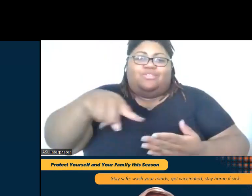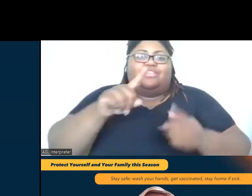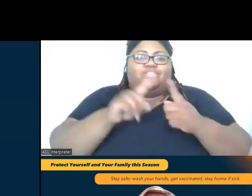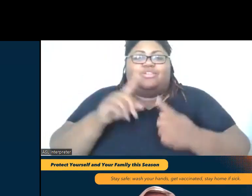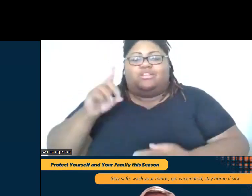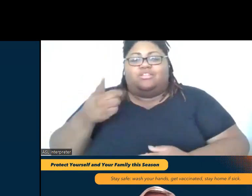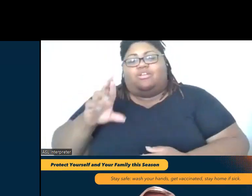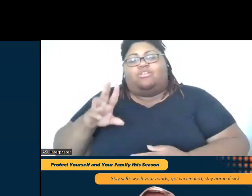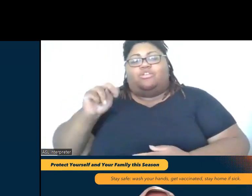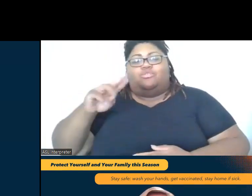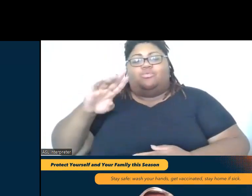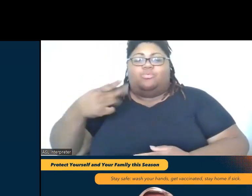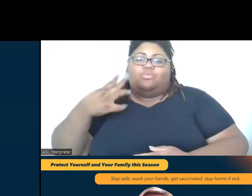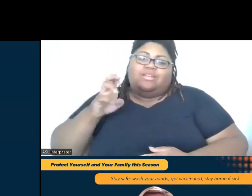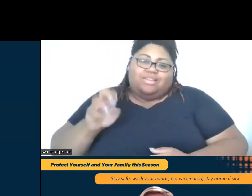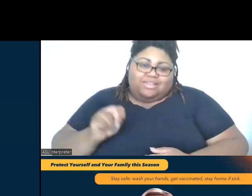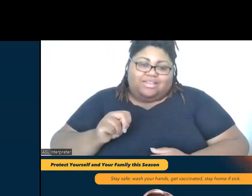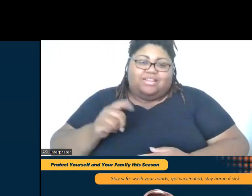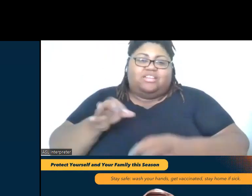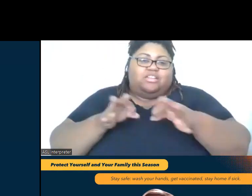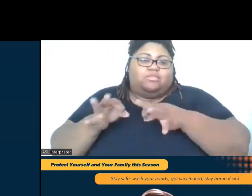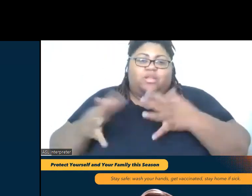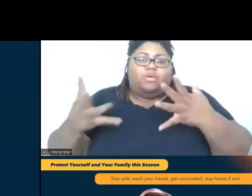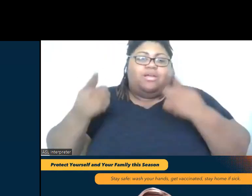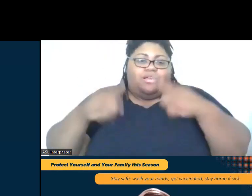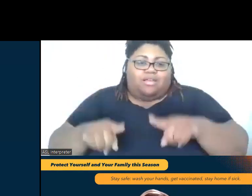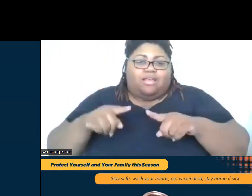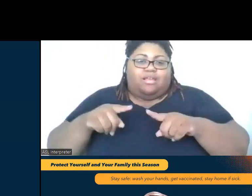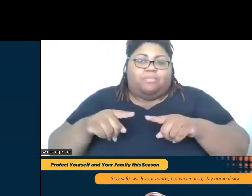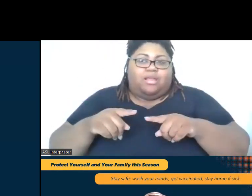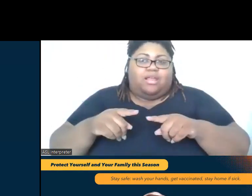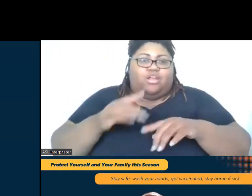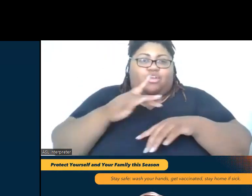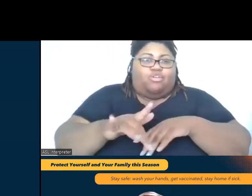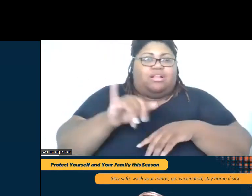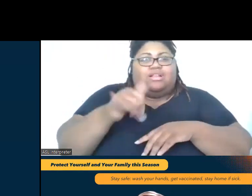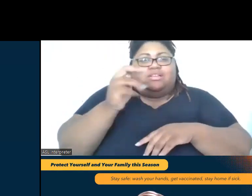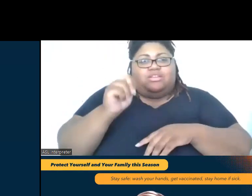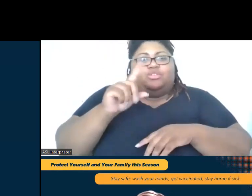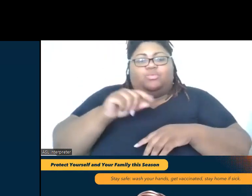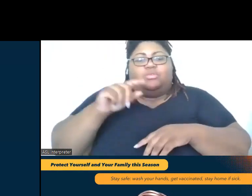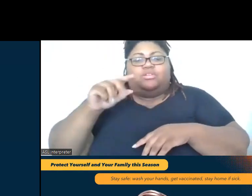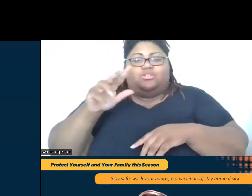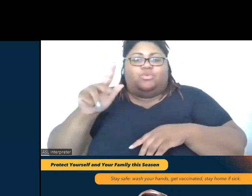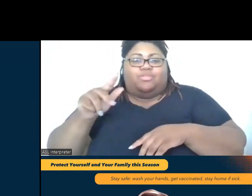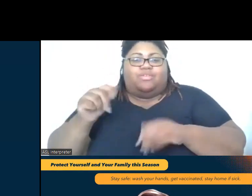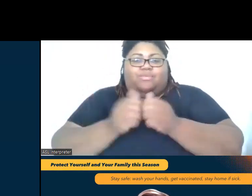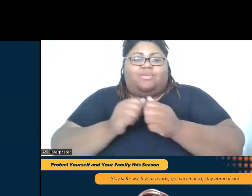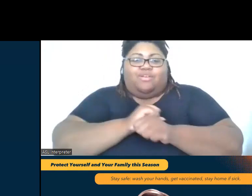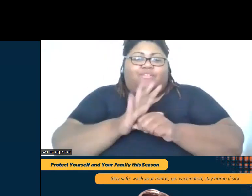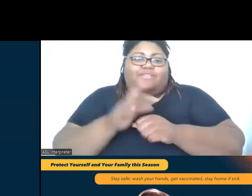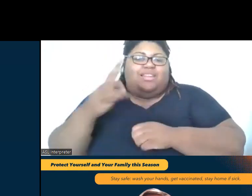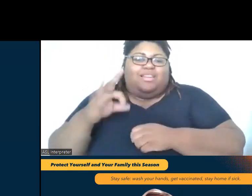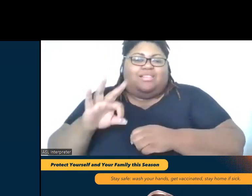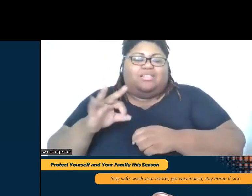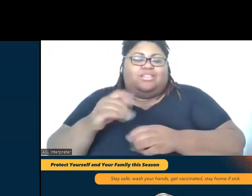us through what is happening in early January 2023 with COVID-19 treatments. Welcome to